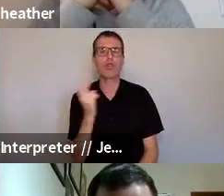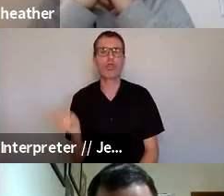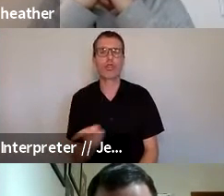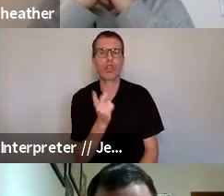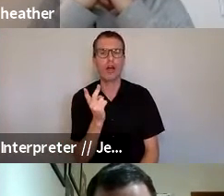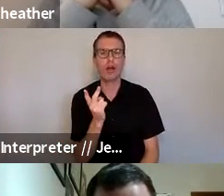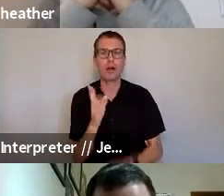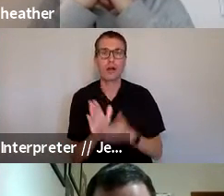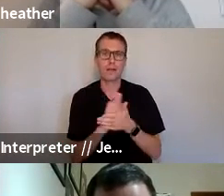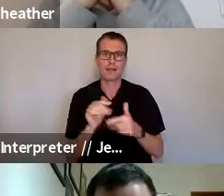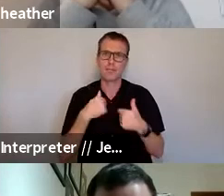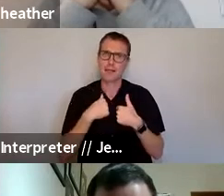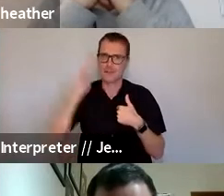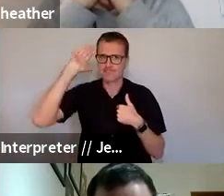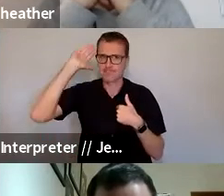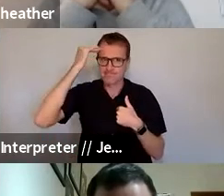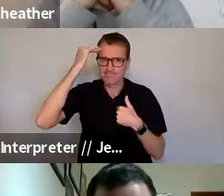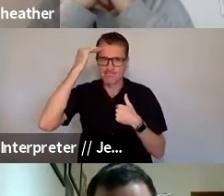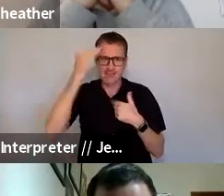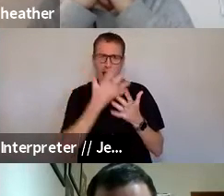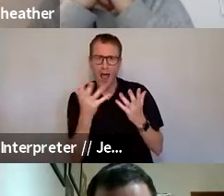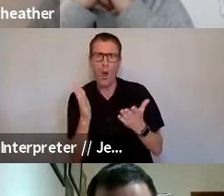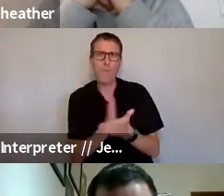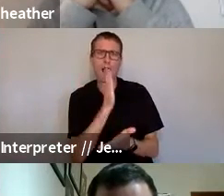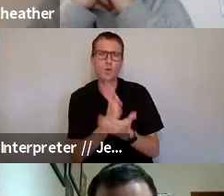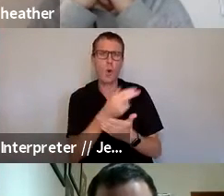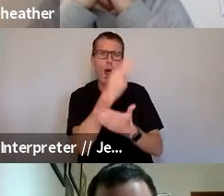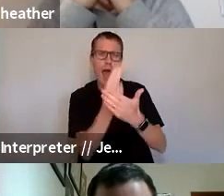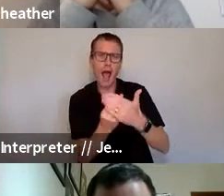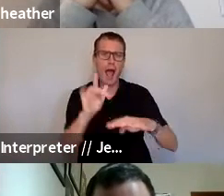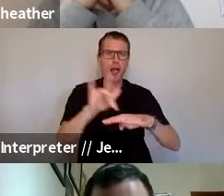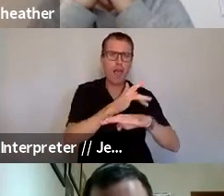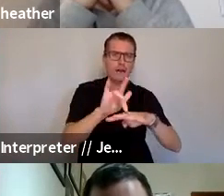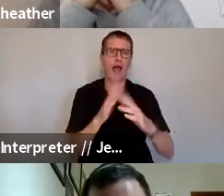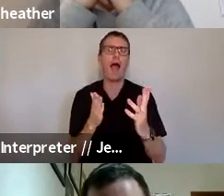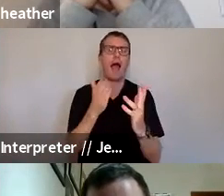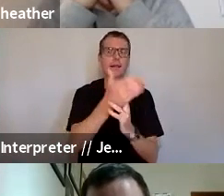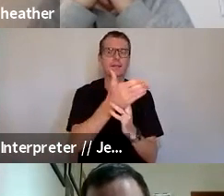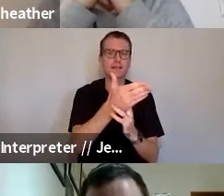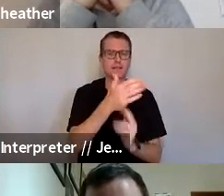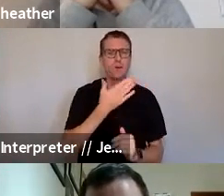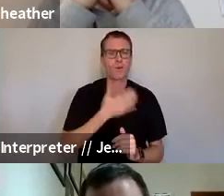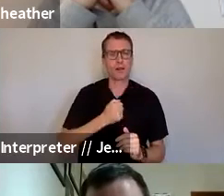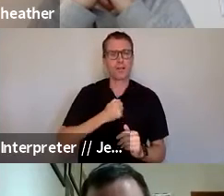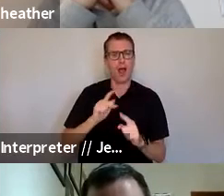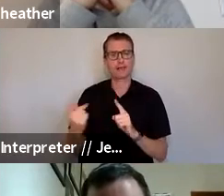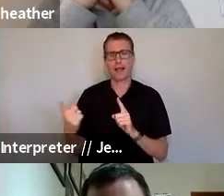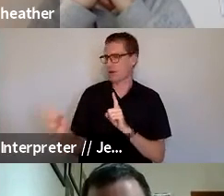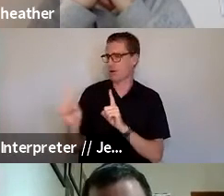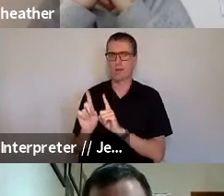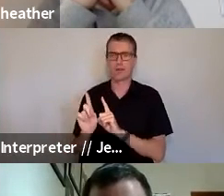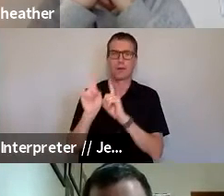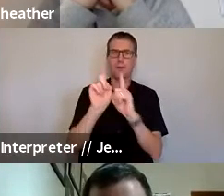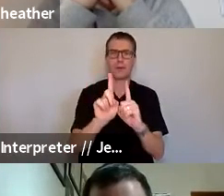I'm passionate about. It's been my life, and to be able to take him to the theatre, has been difficult at times,